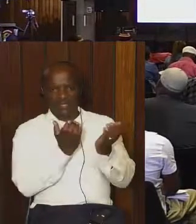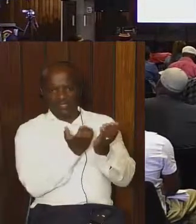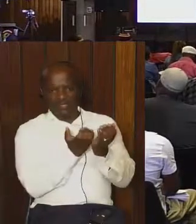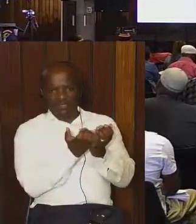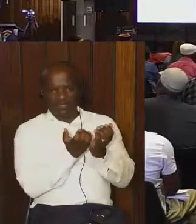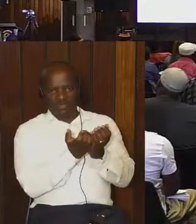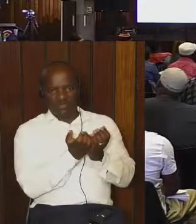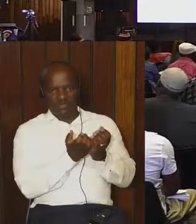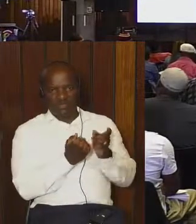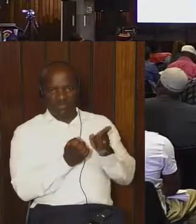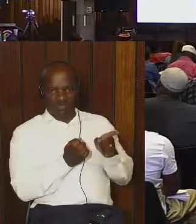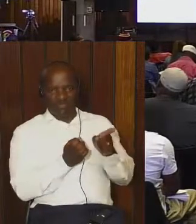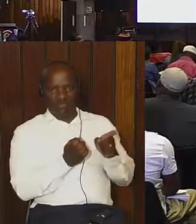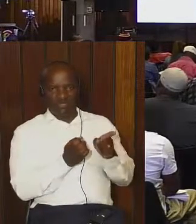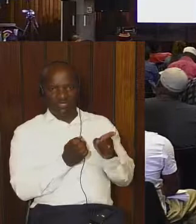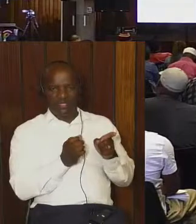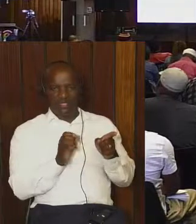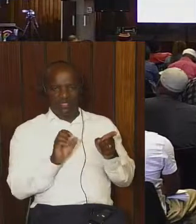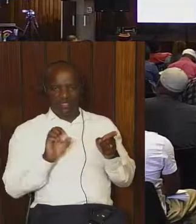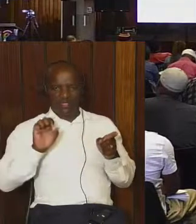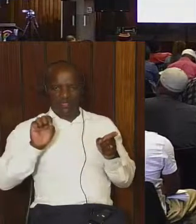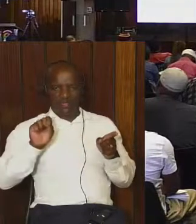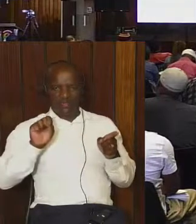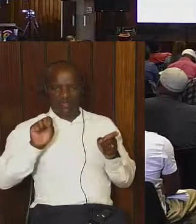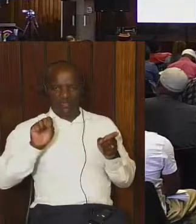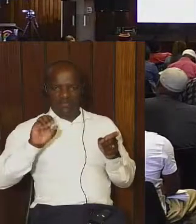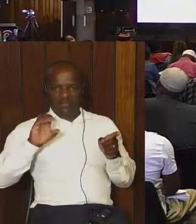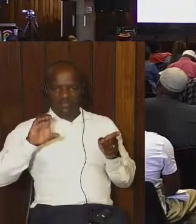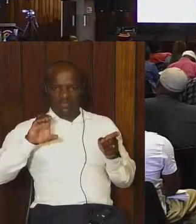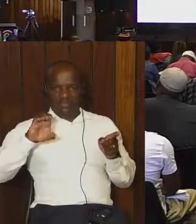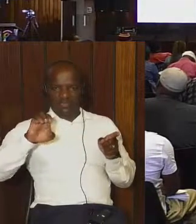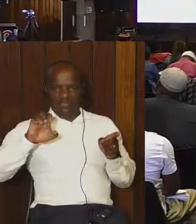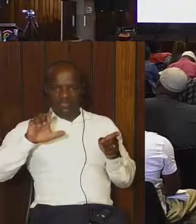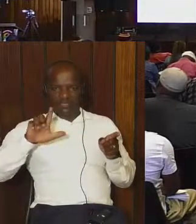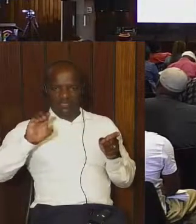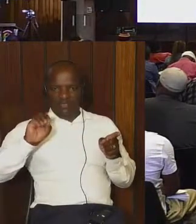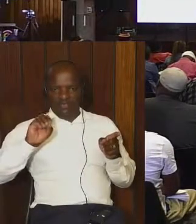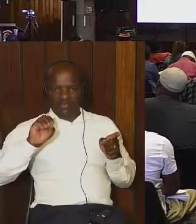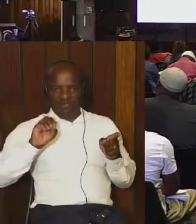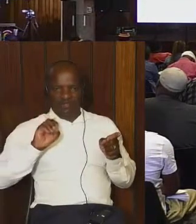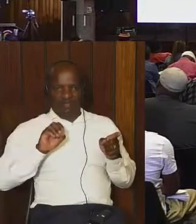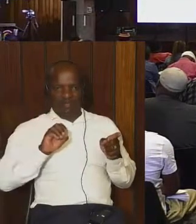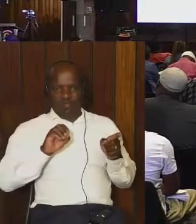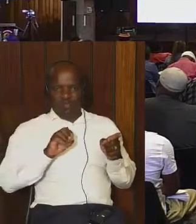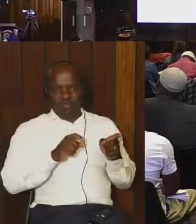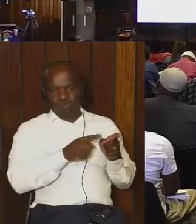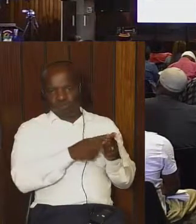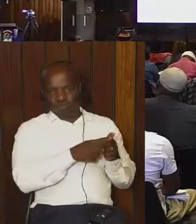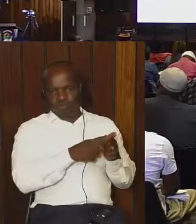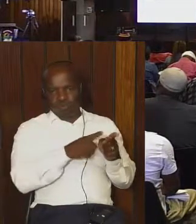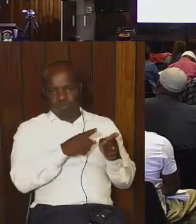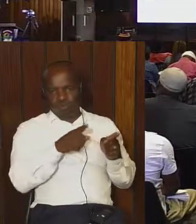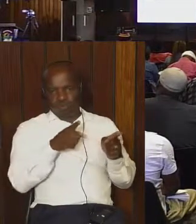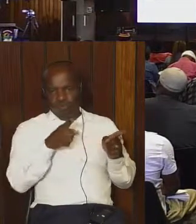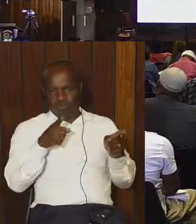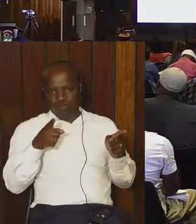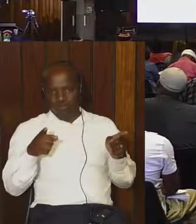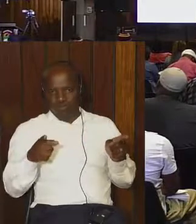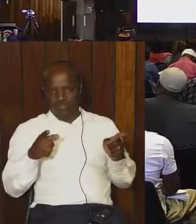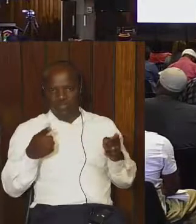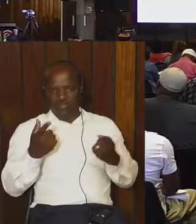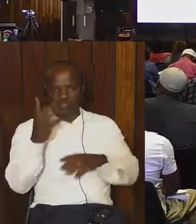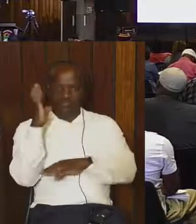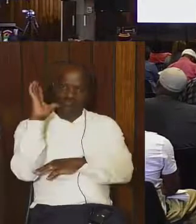to Sicelo Primary. It's a very long distance, and they go through big